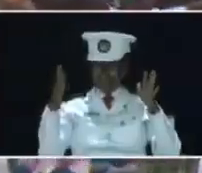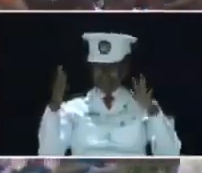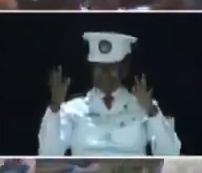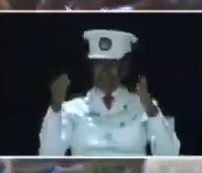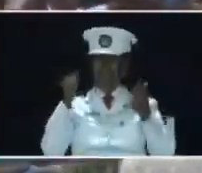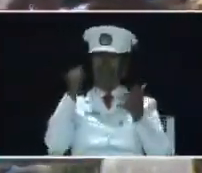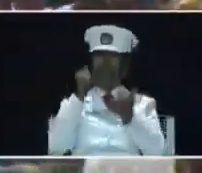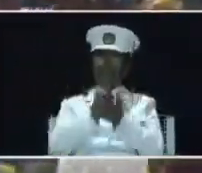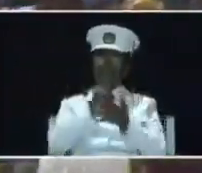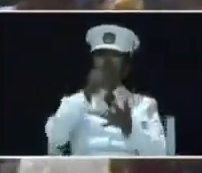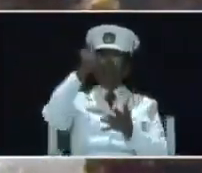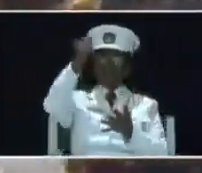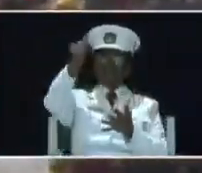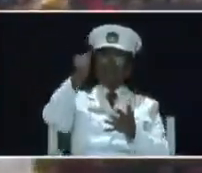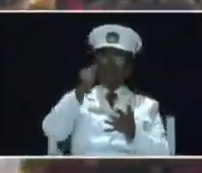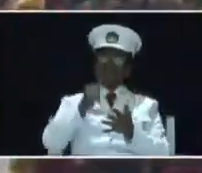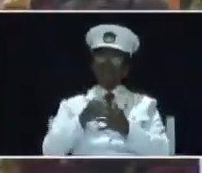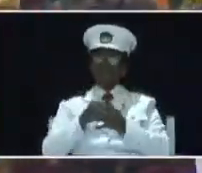Amen.